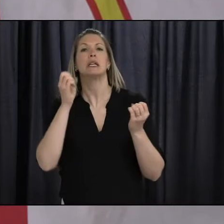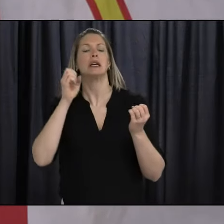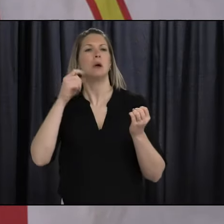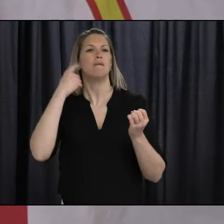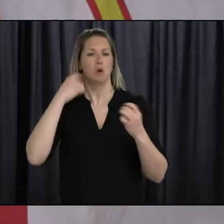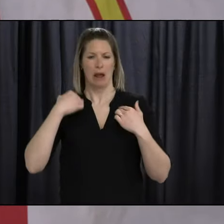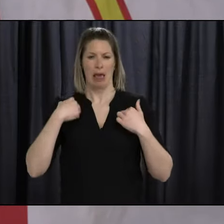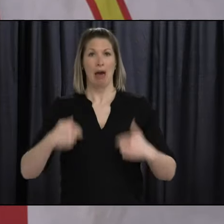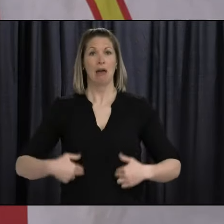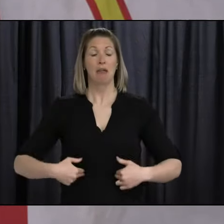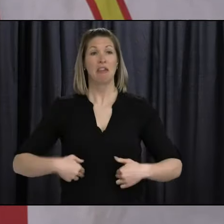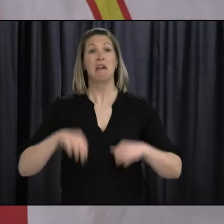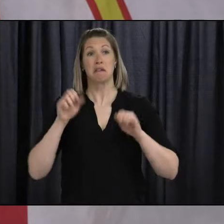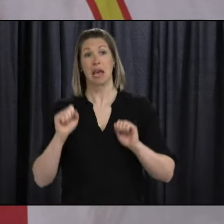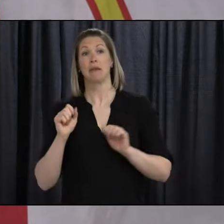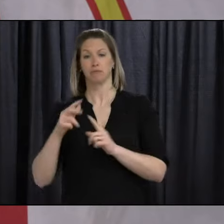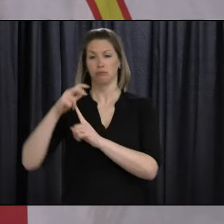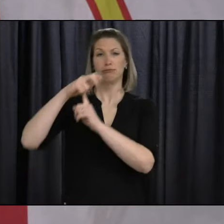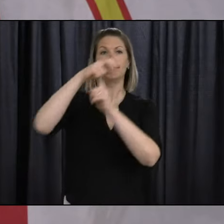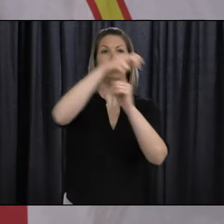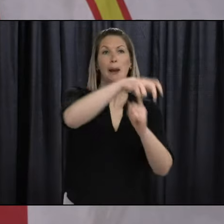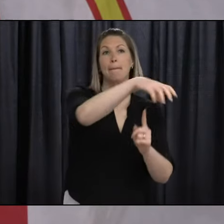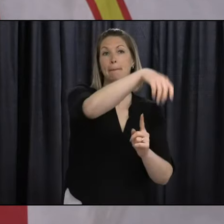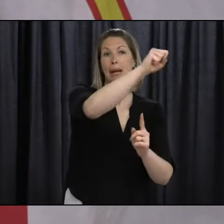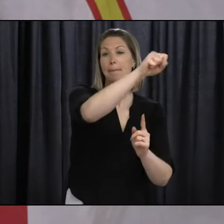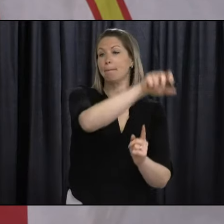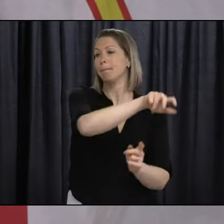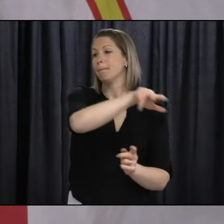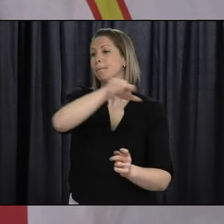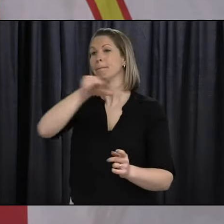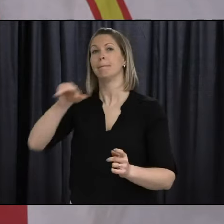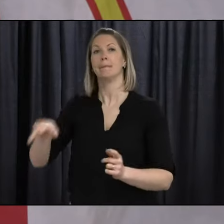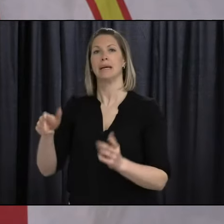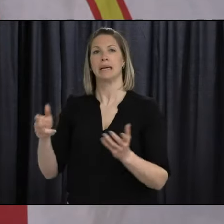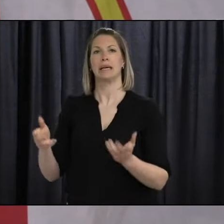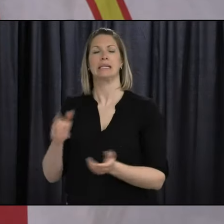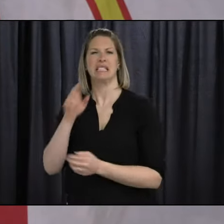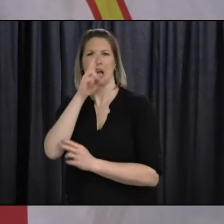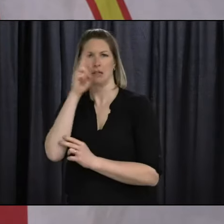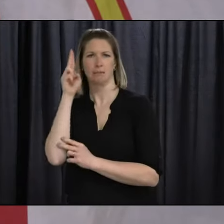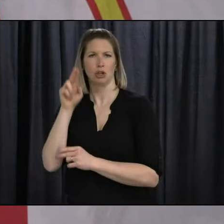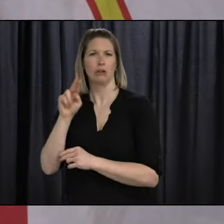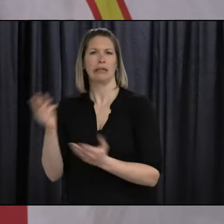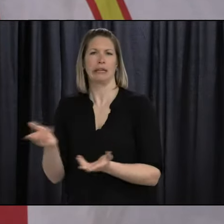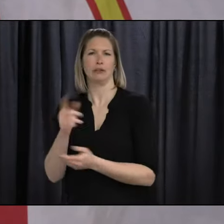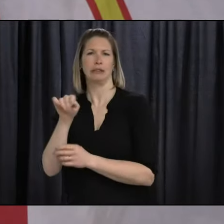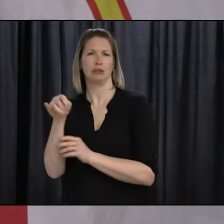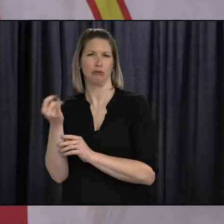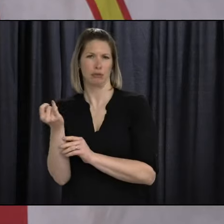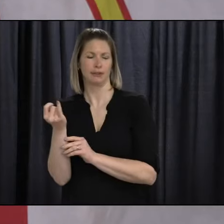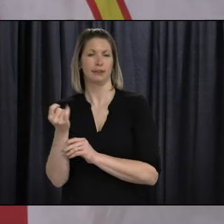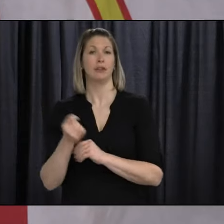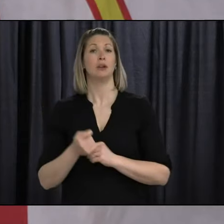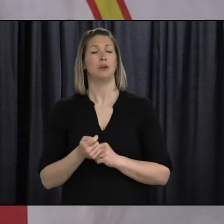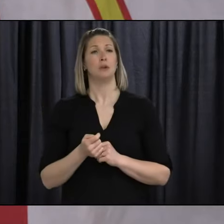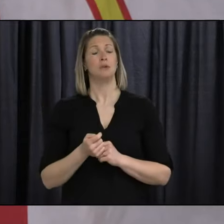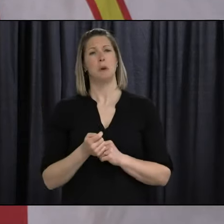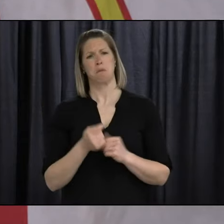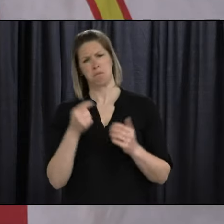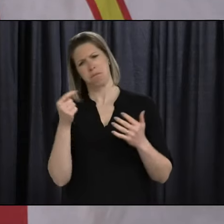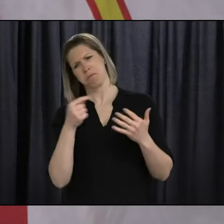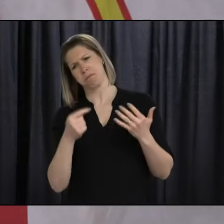for emergencies. So as a group, we are very proud of the advancements that we've made in supporting people across the province to